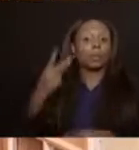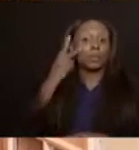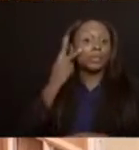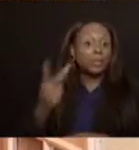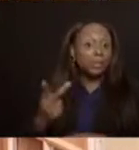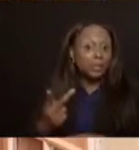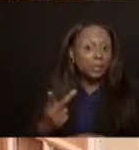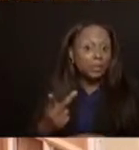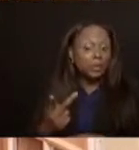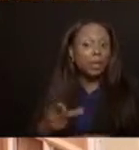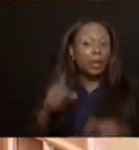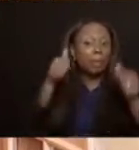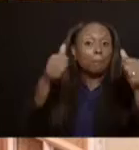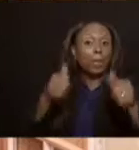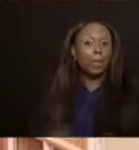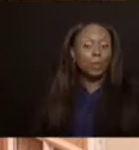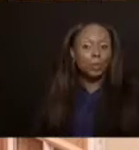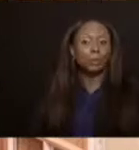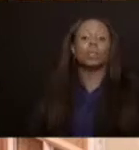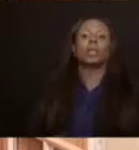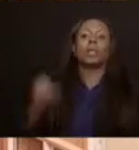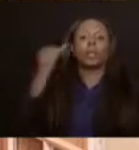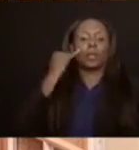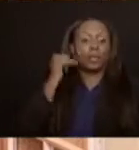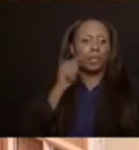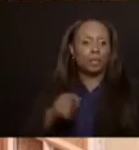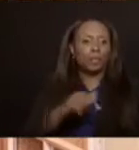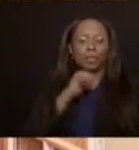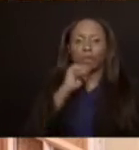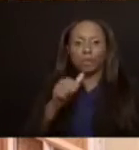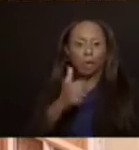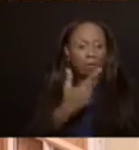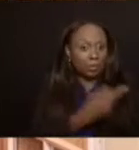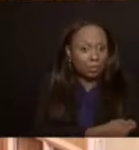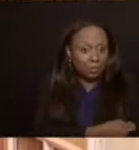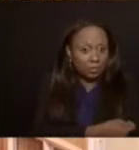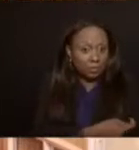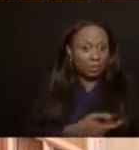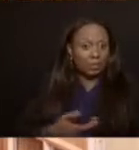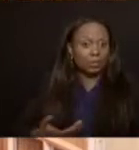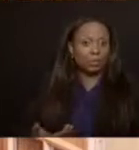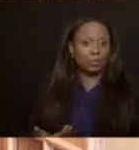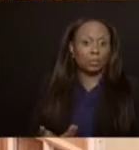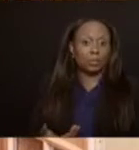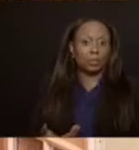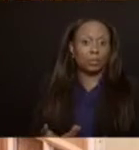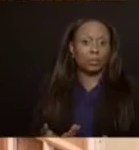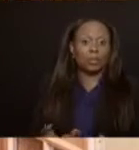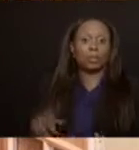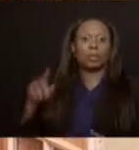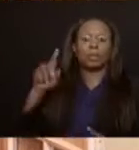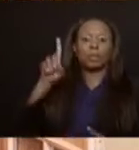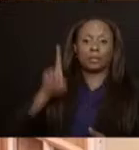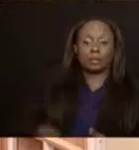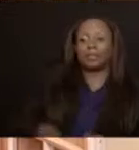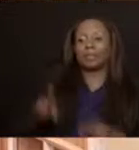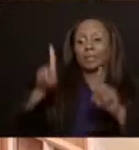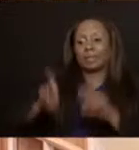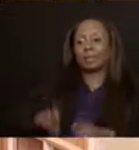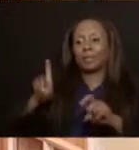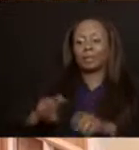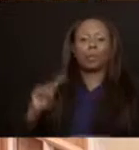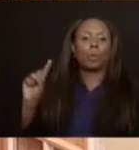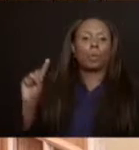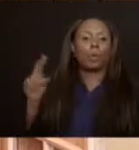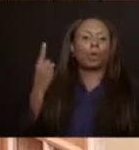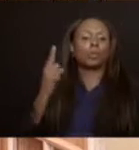is anticipated that unvaccinated persons, for example, in these high-risk areas will have to be tested at least once a